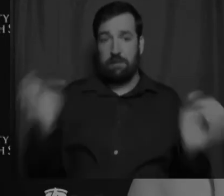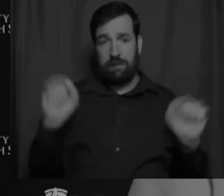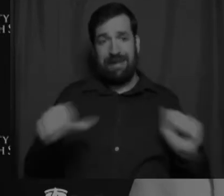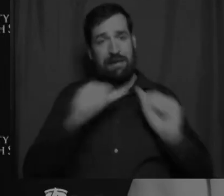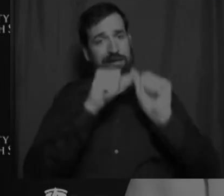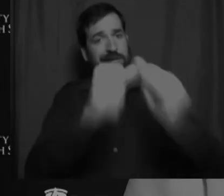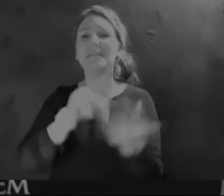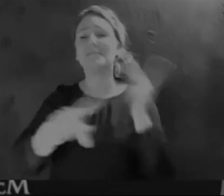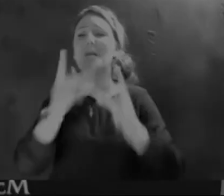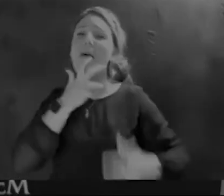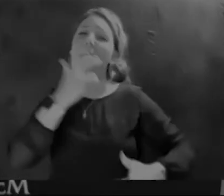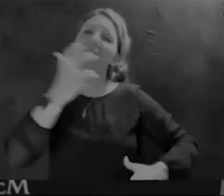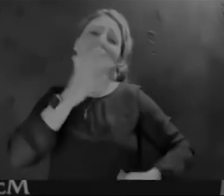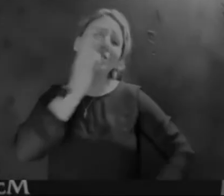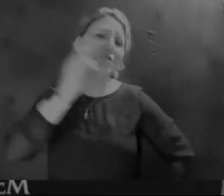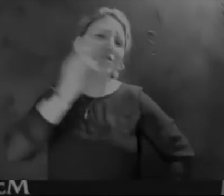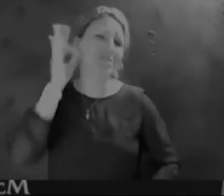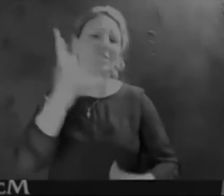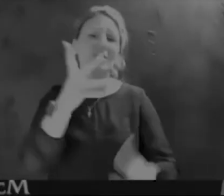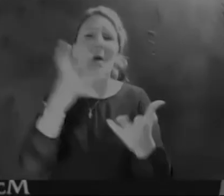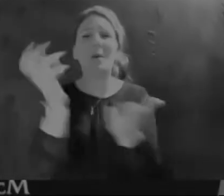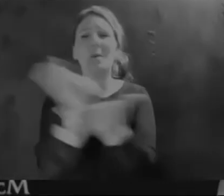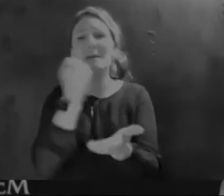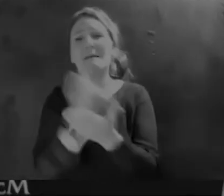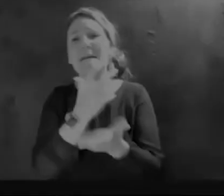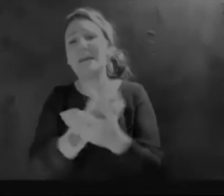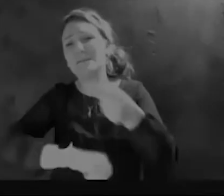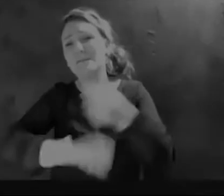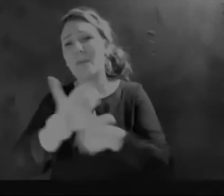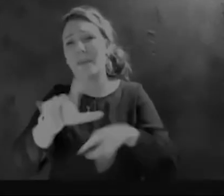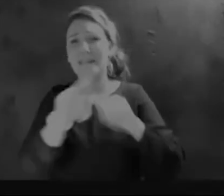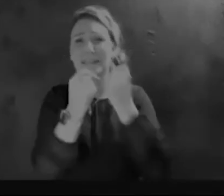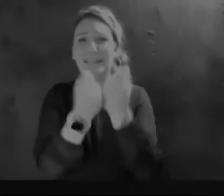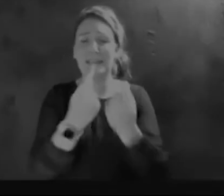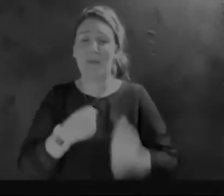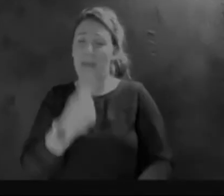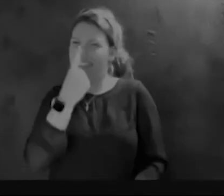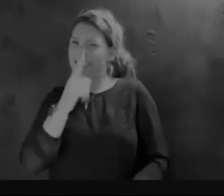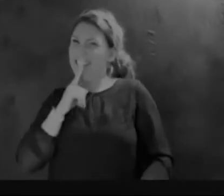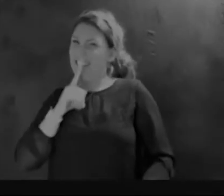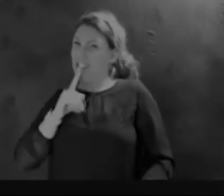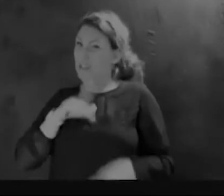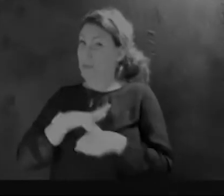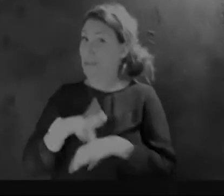with Dr. Stites podcasts. Now everywhere podcasts are available.